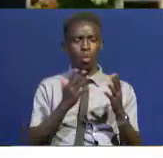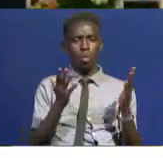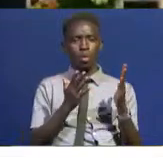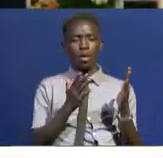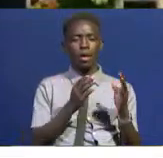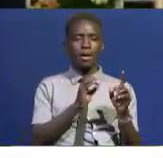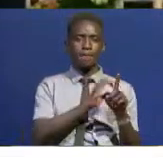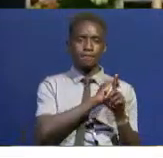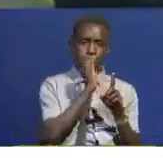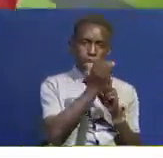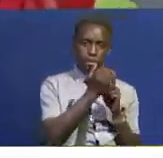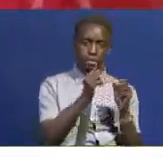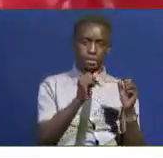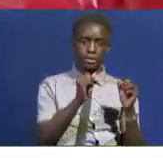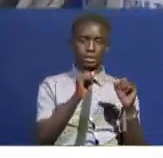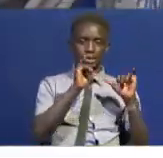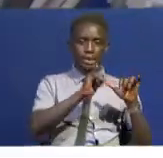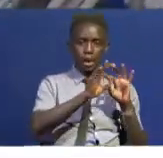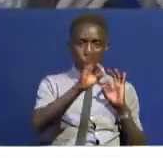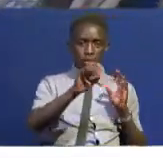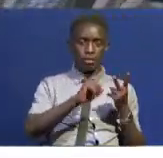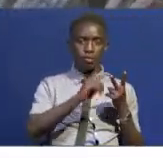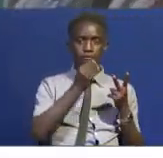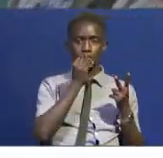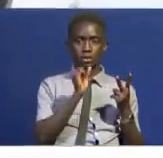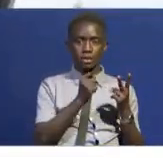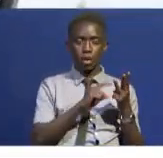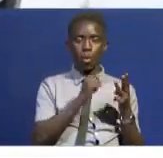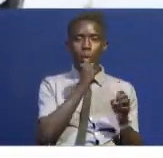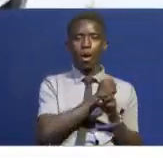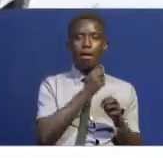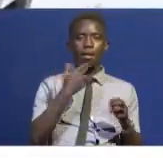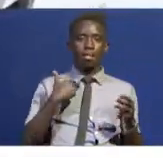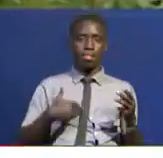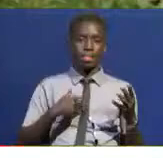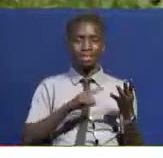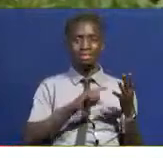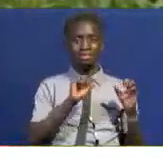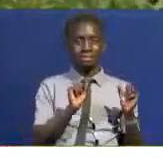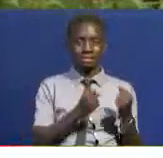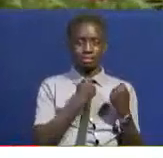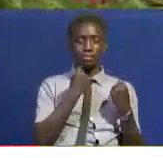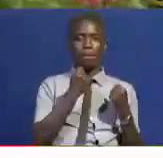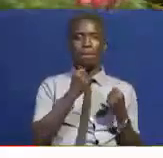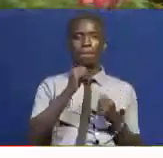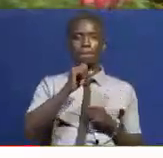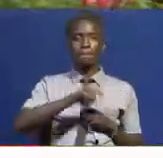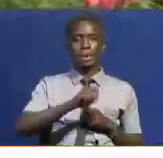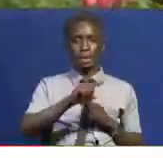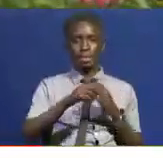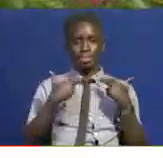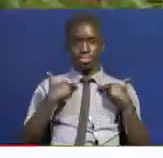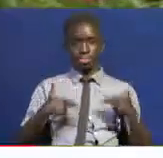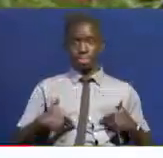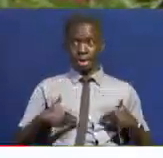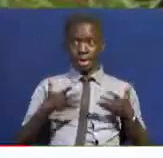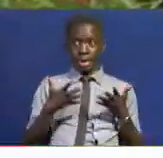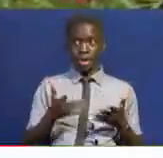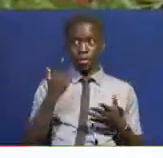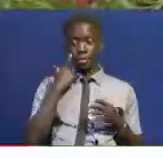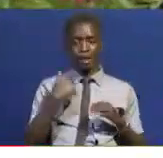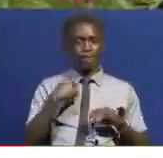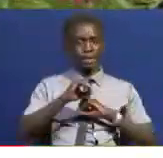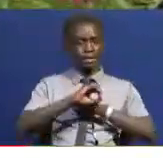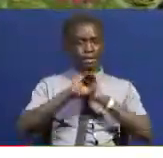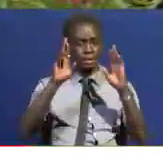sustainability, food safety, worker health and safety and plant health. The regulations provide clear guidelines on pest